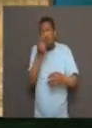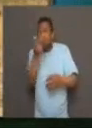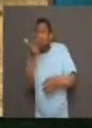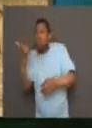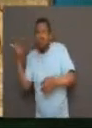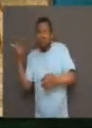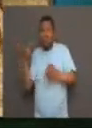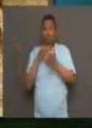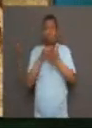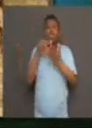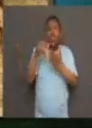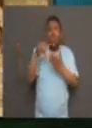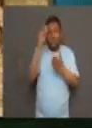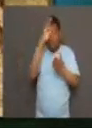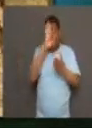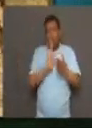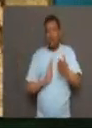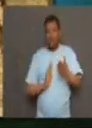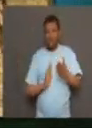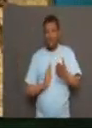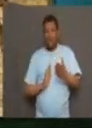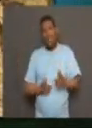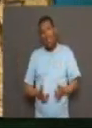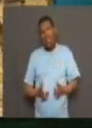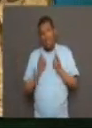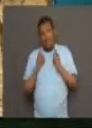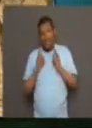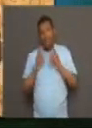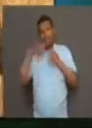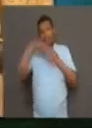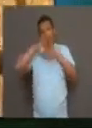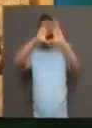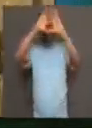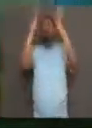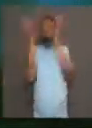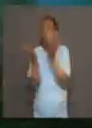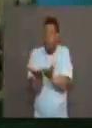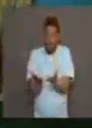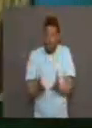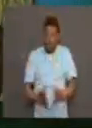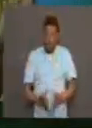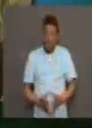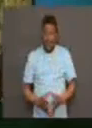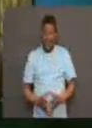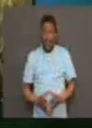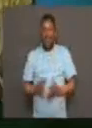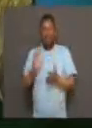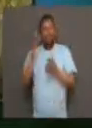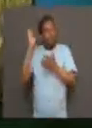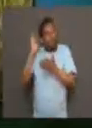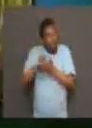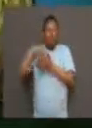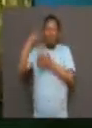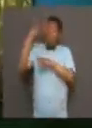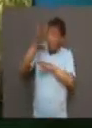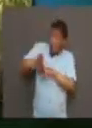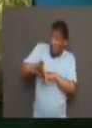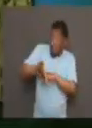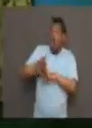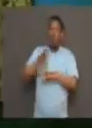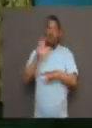few million humans living in the world. Then,